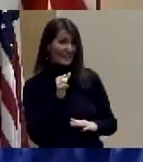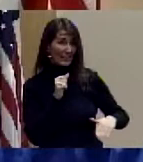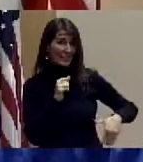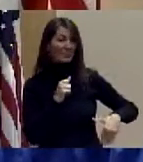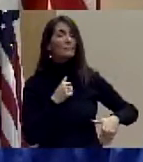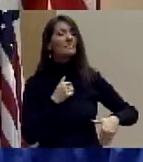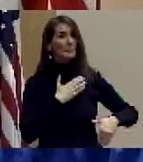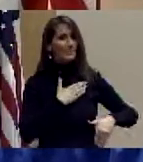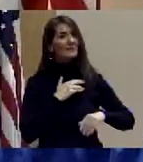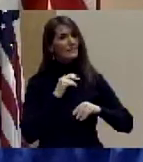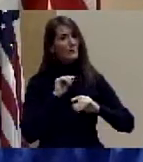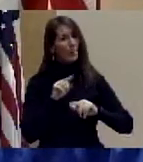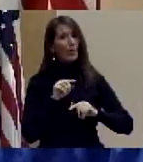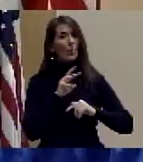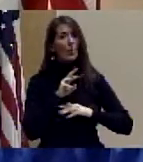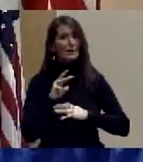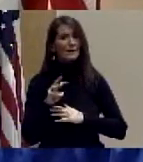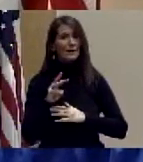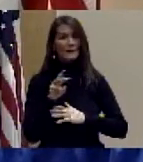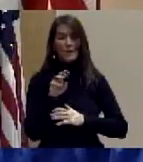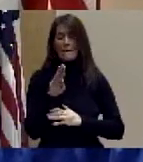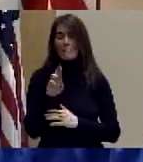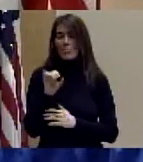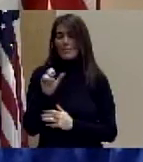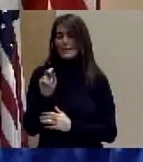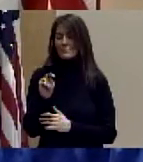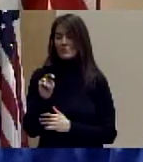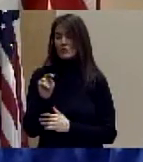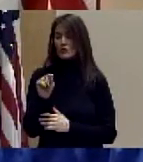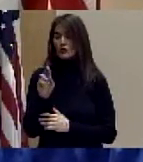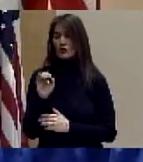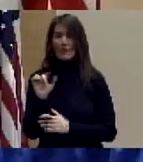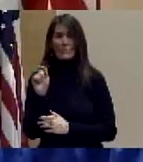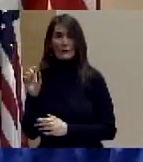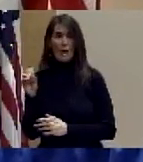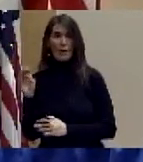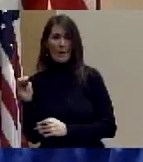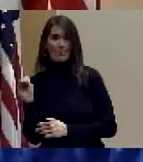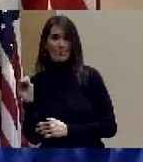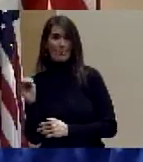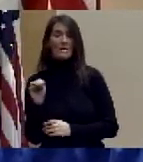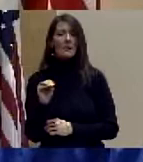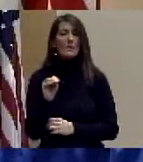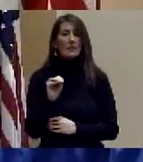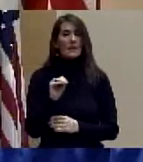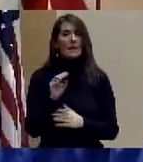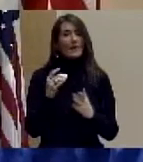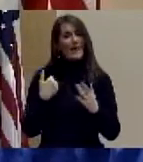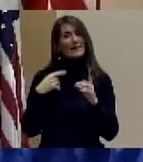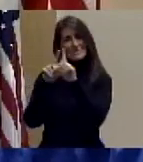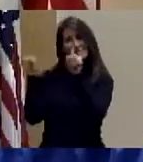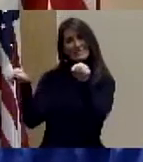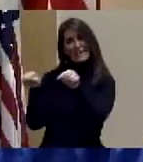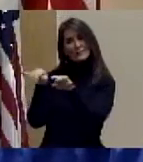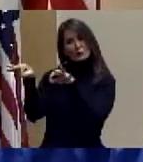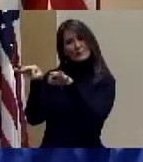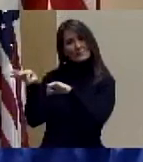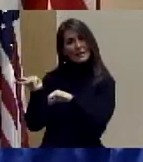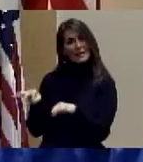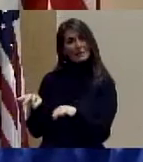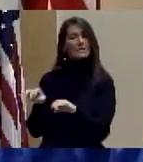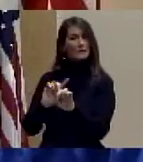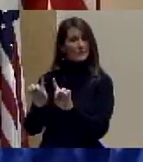our website, brightontrail.com. The trail will include interpretive signage and